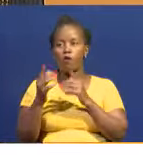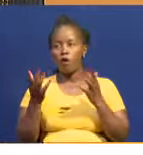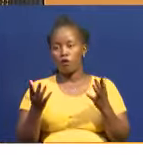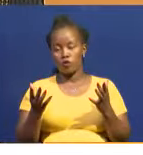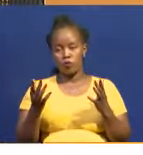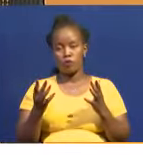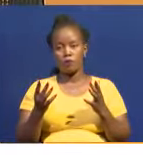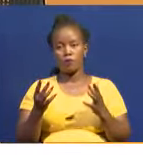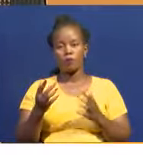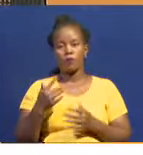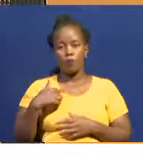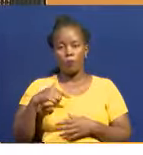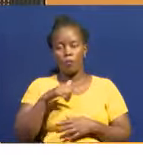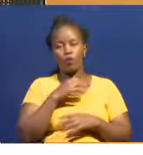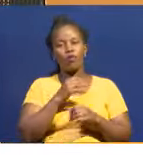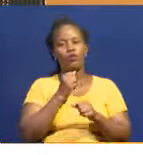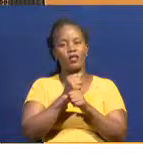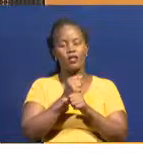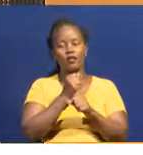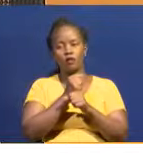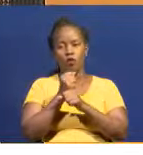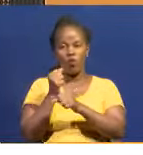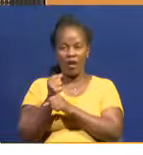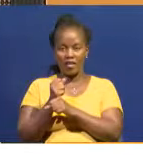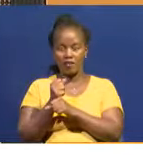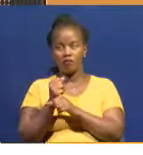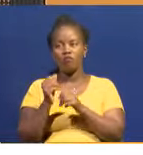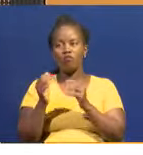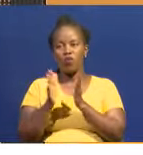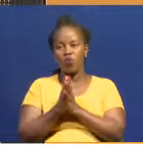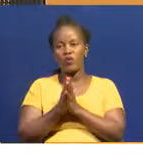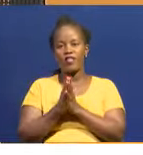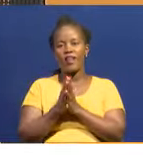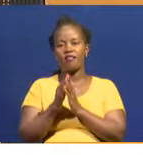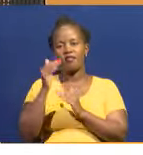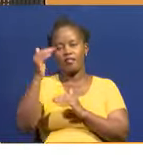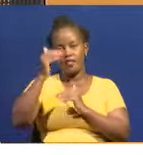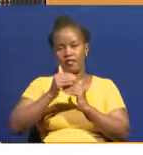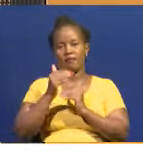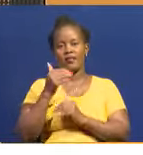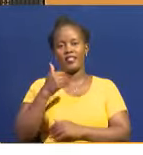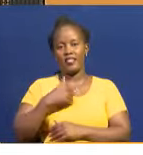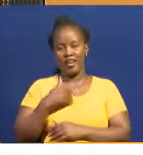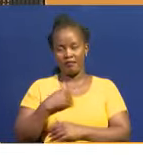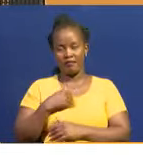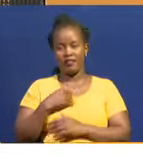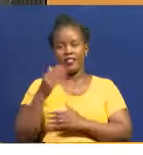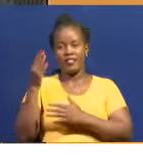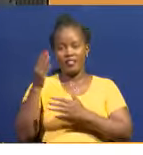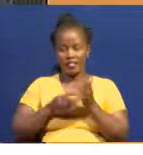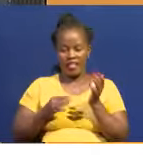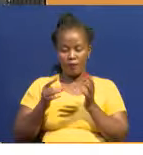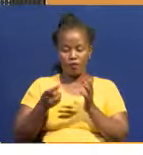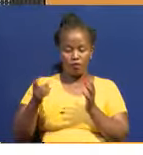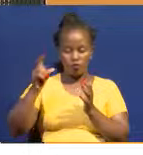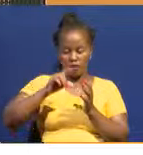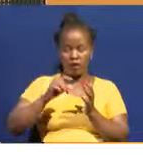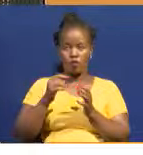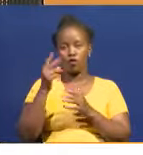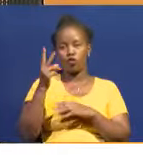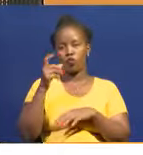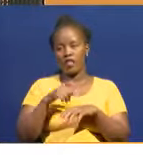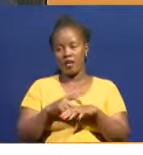limit, we will work out their current limit. Some will have their limit being doubled. Some will have their limit